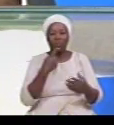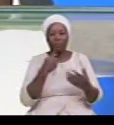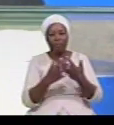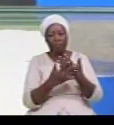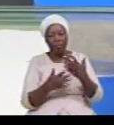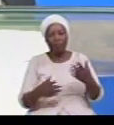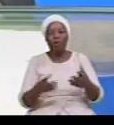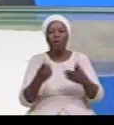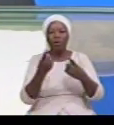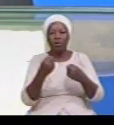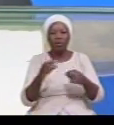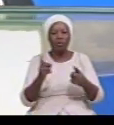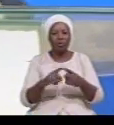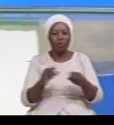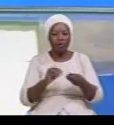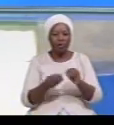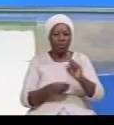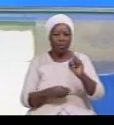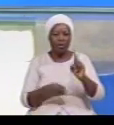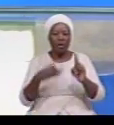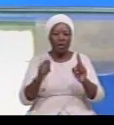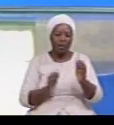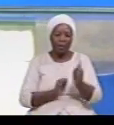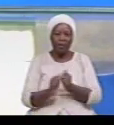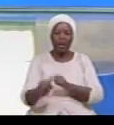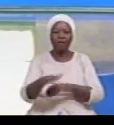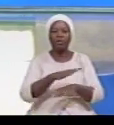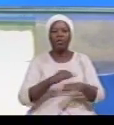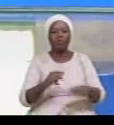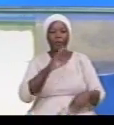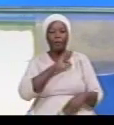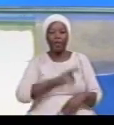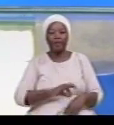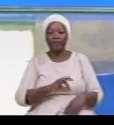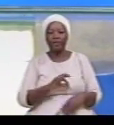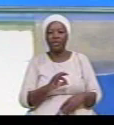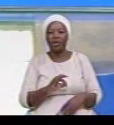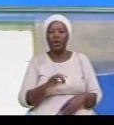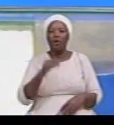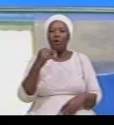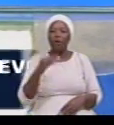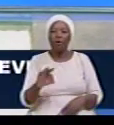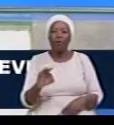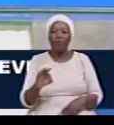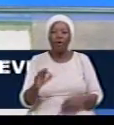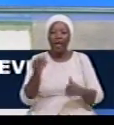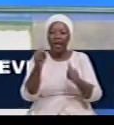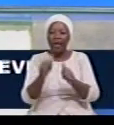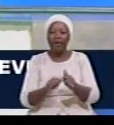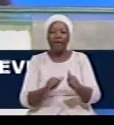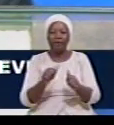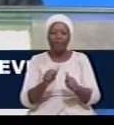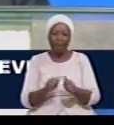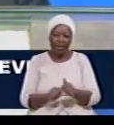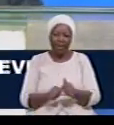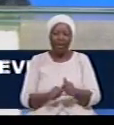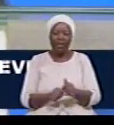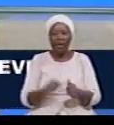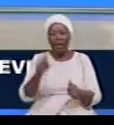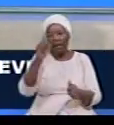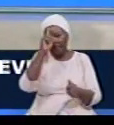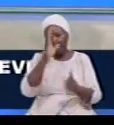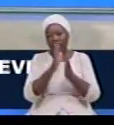one, the Passover benefits for every believer. I